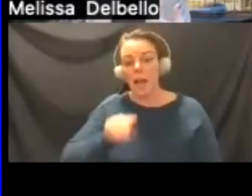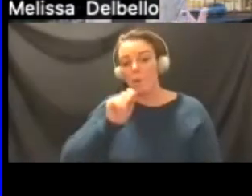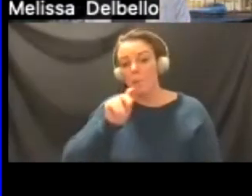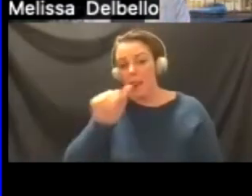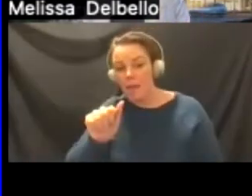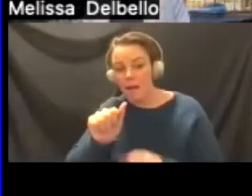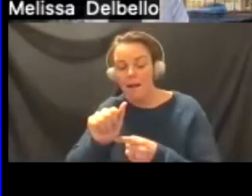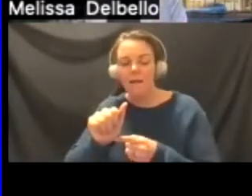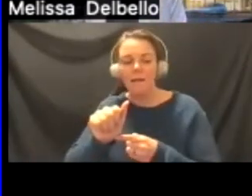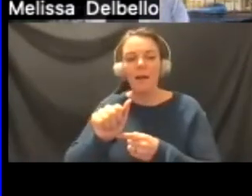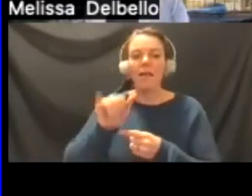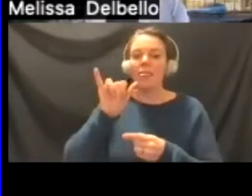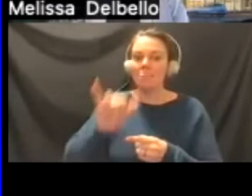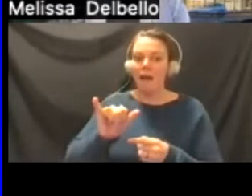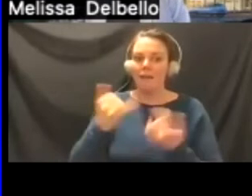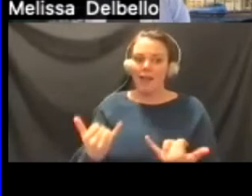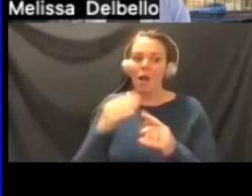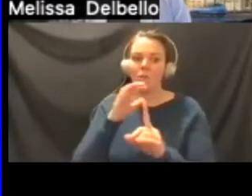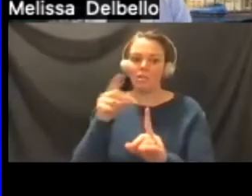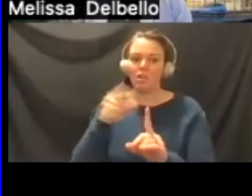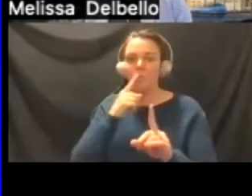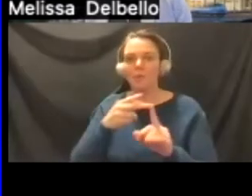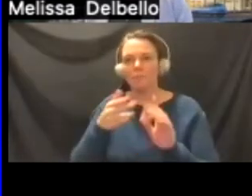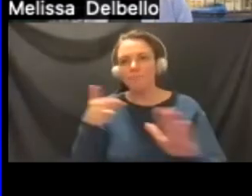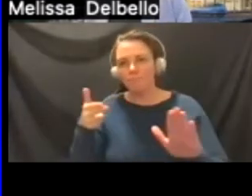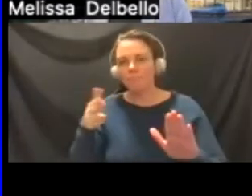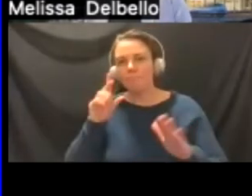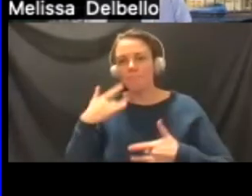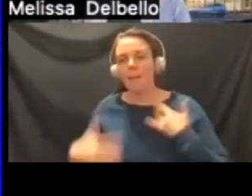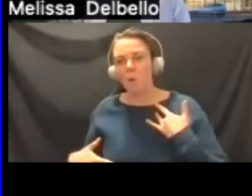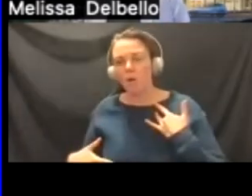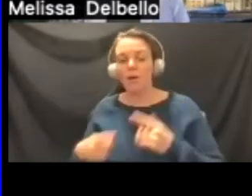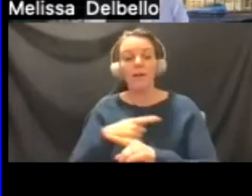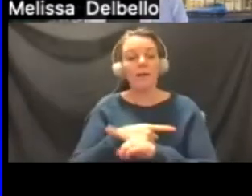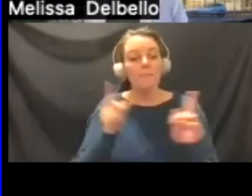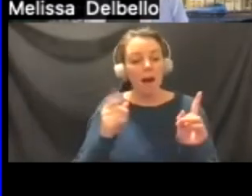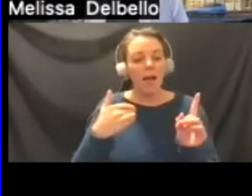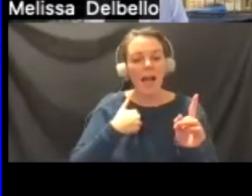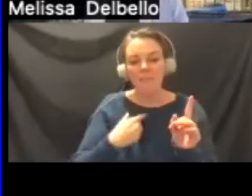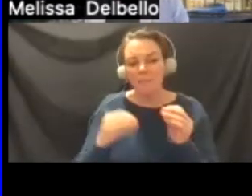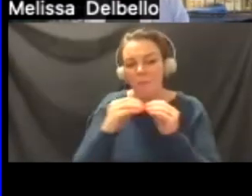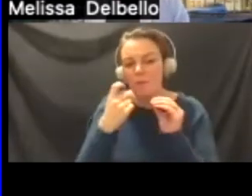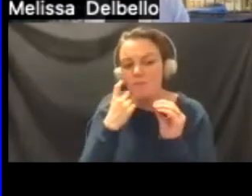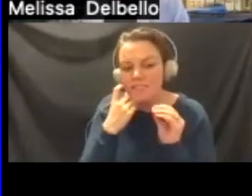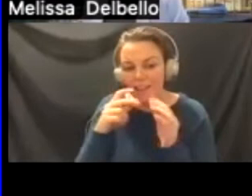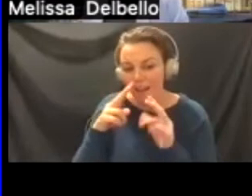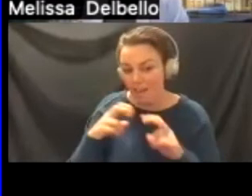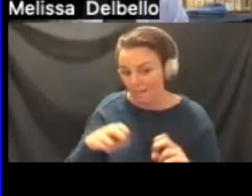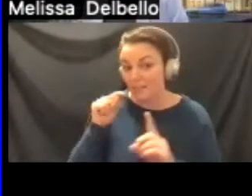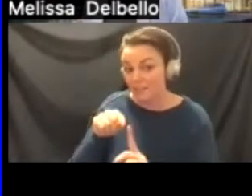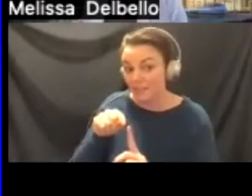child would obviously by definition have bipolar disorder. But then there's a more recent analysis